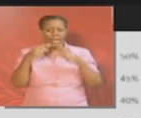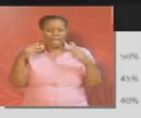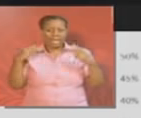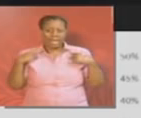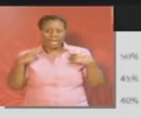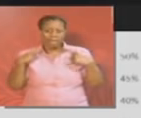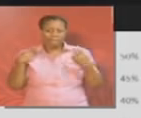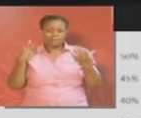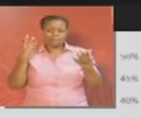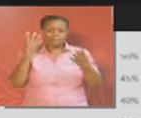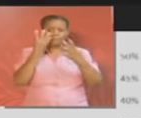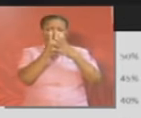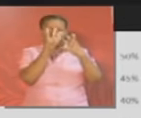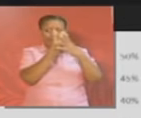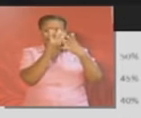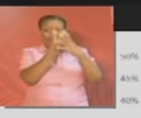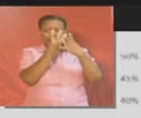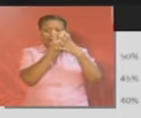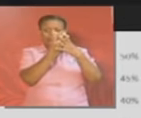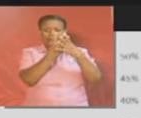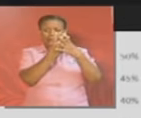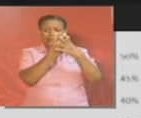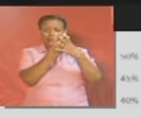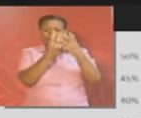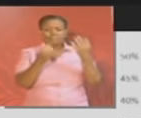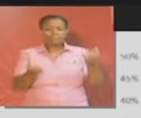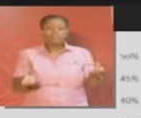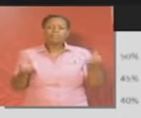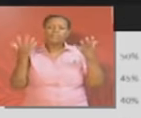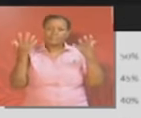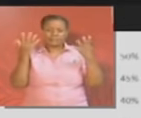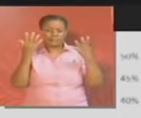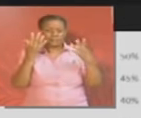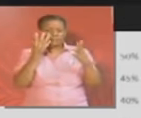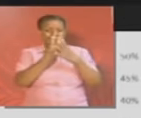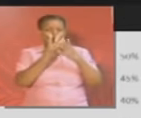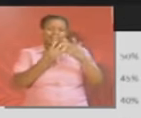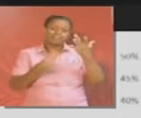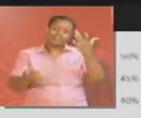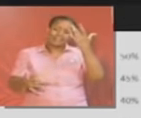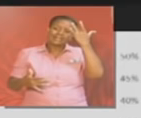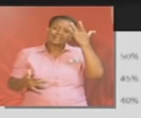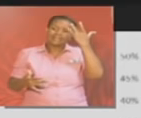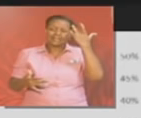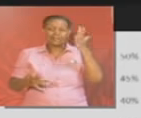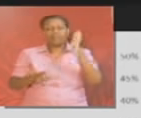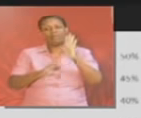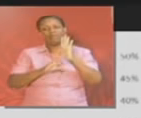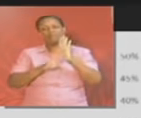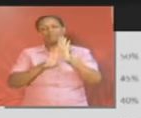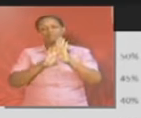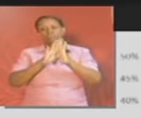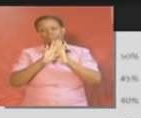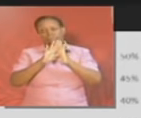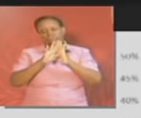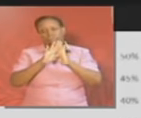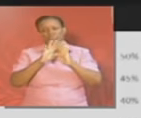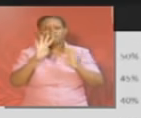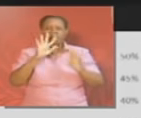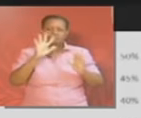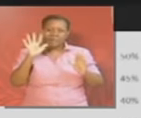out of a particular location, the levels were up to 45, 46%. And then we had relatively low